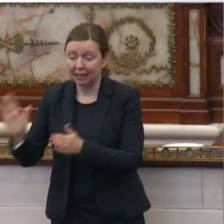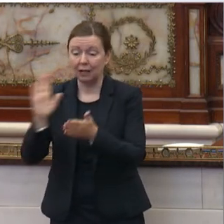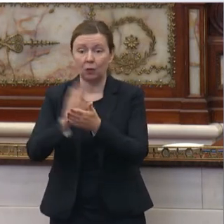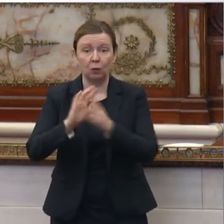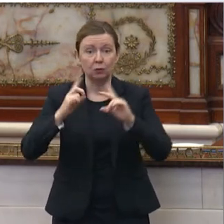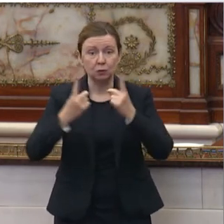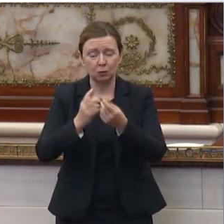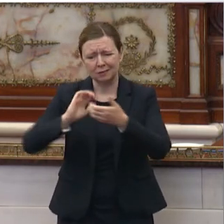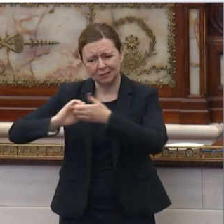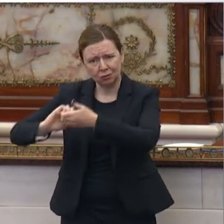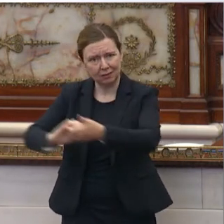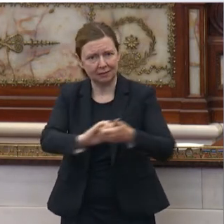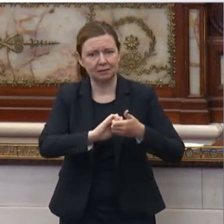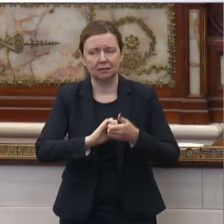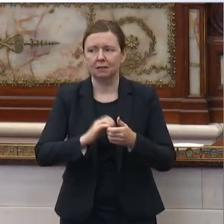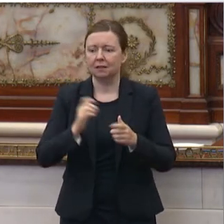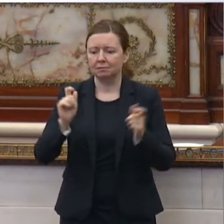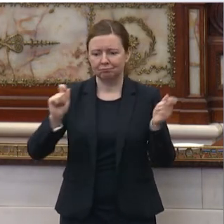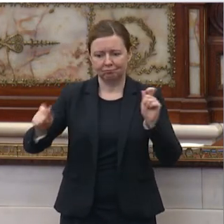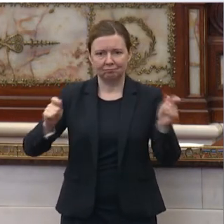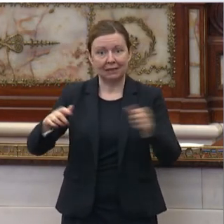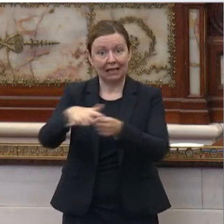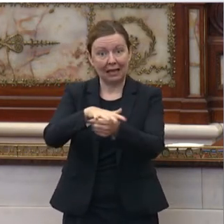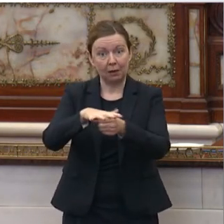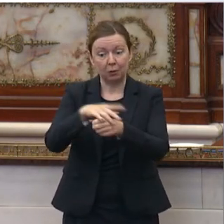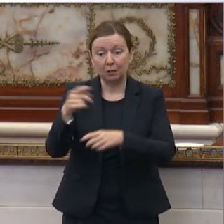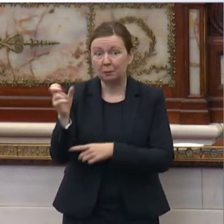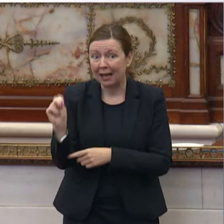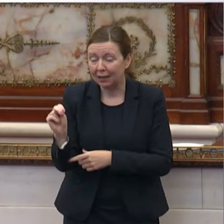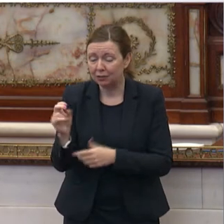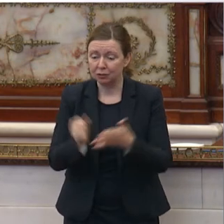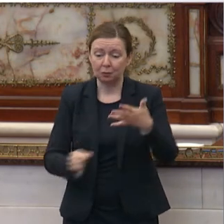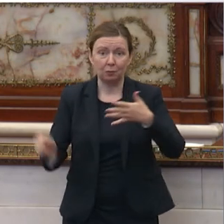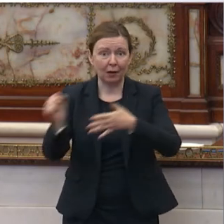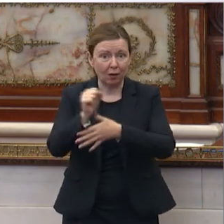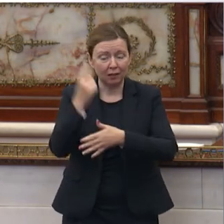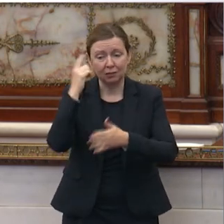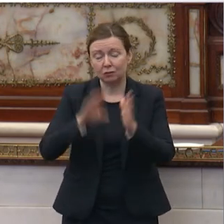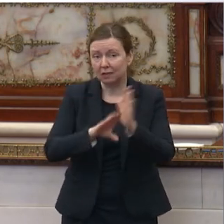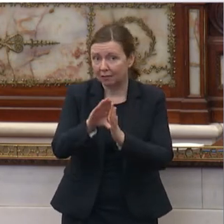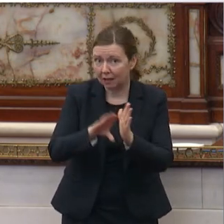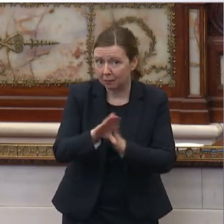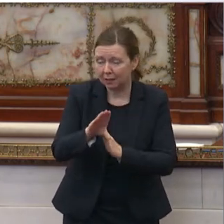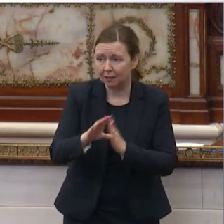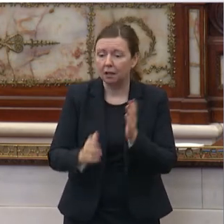district, adjusting our neighborhood patterns, our priorities for development, and